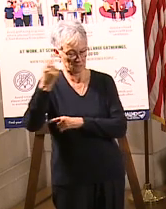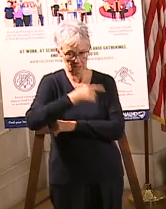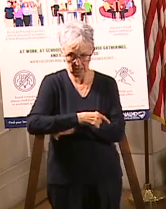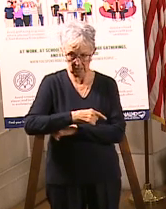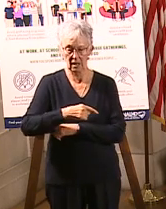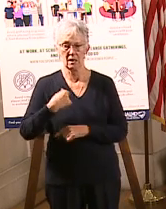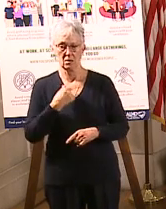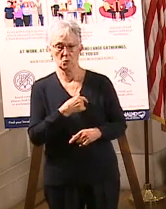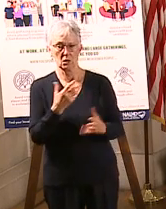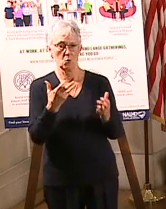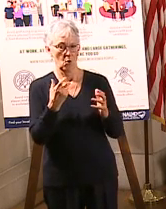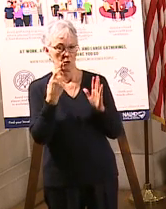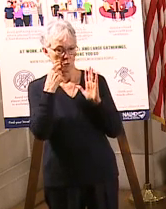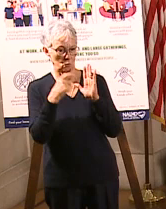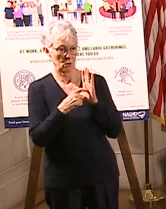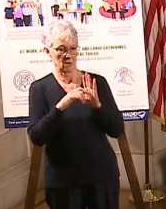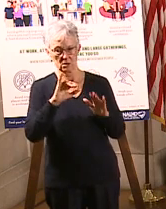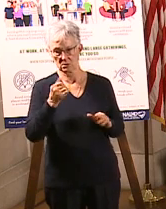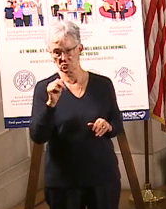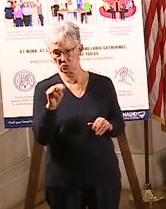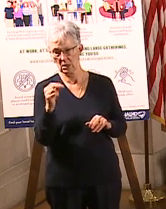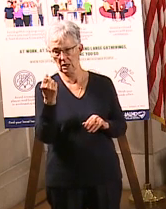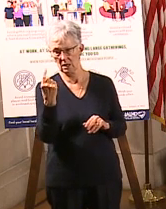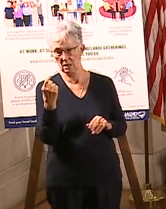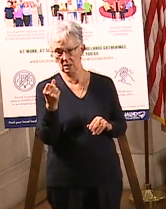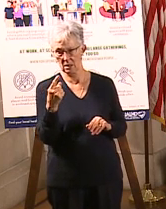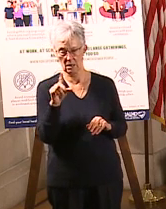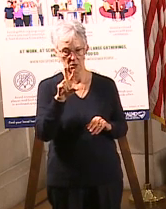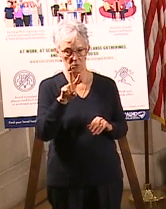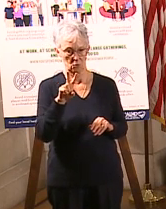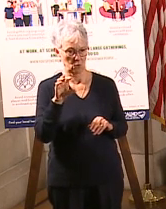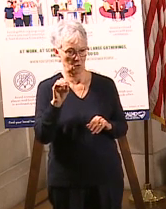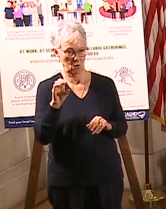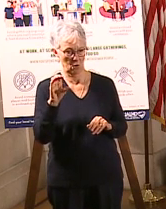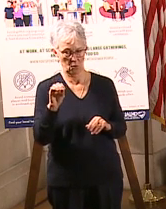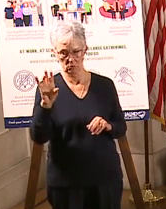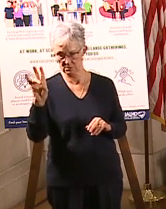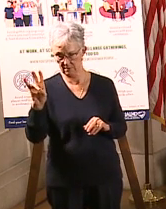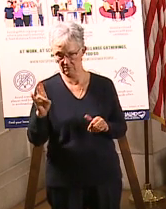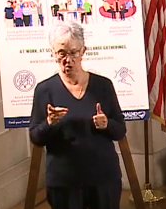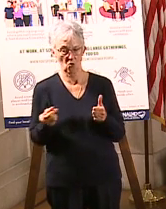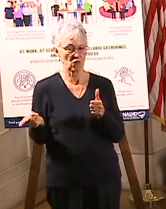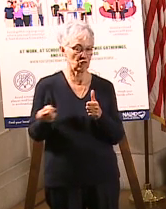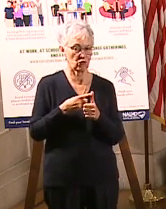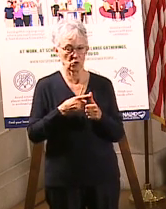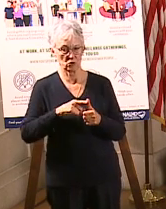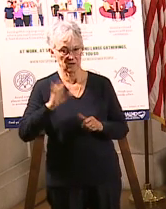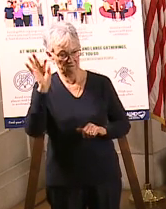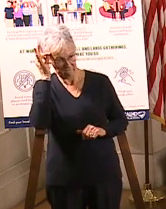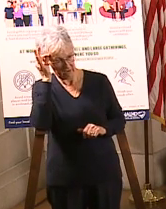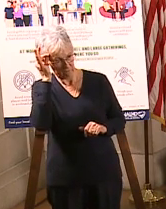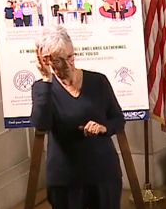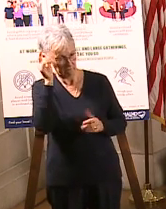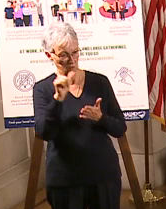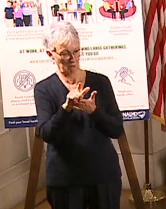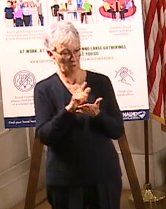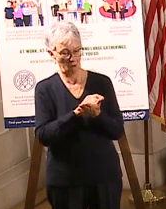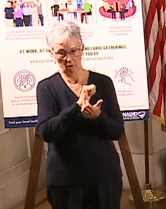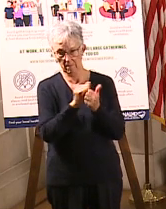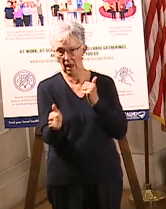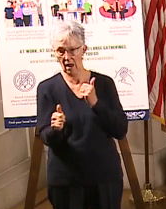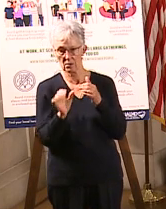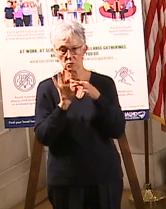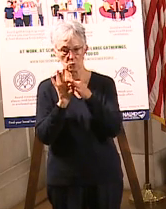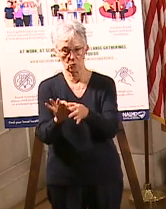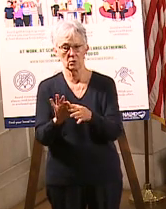on January 11th, 2007 was the first federal law that went into effect on human trafficking.